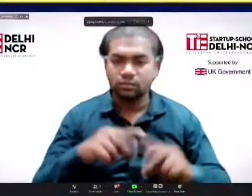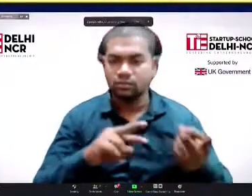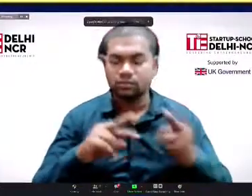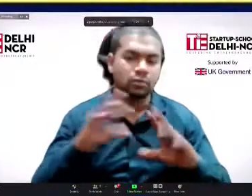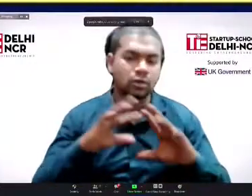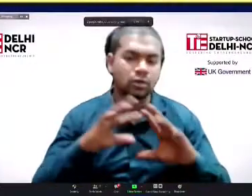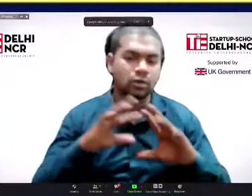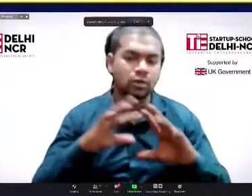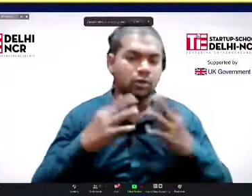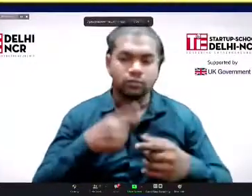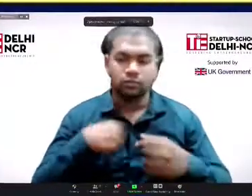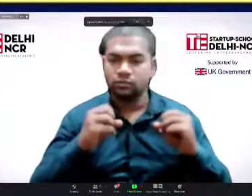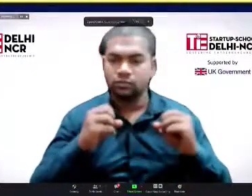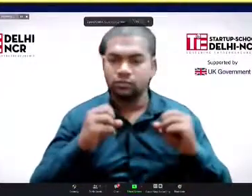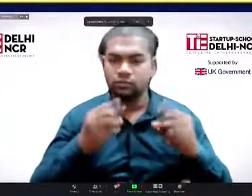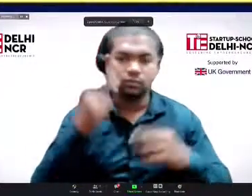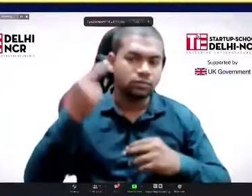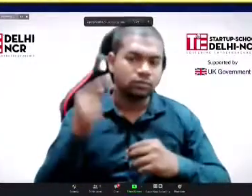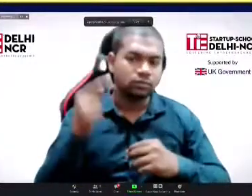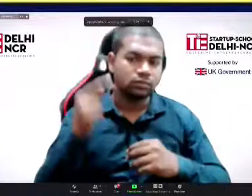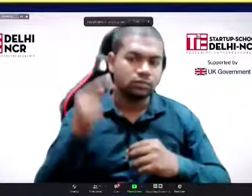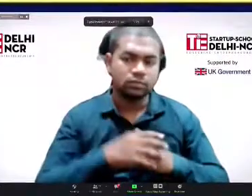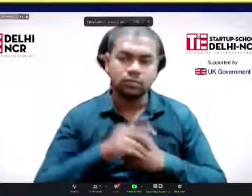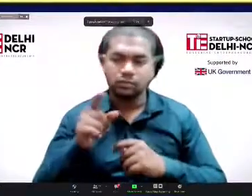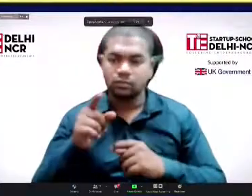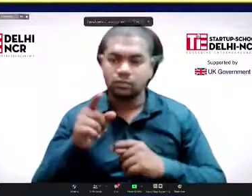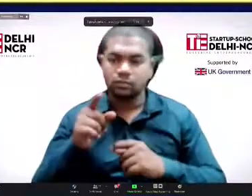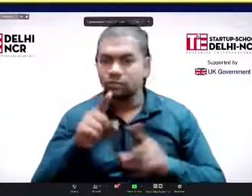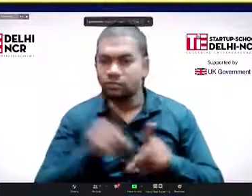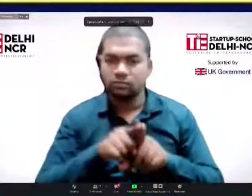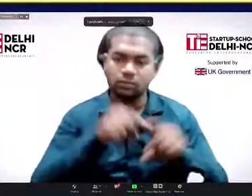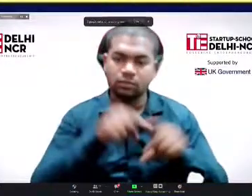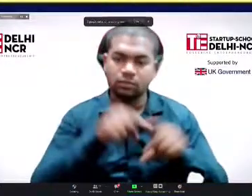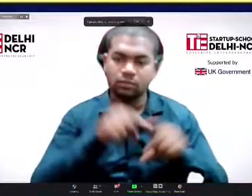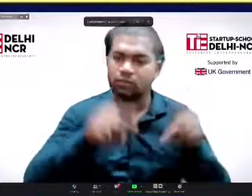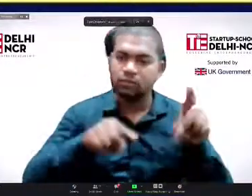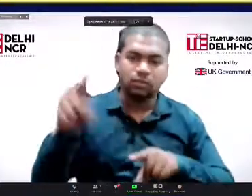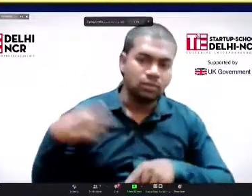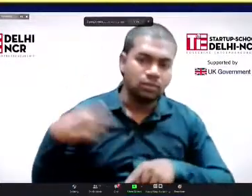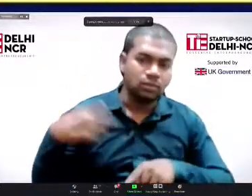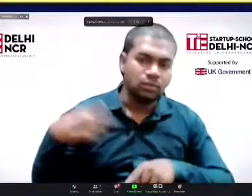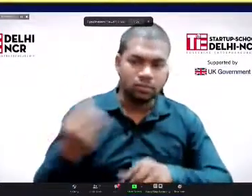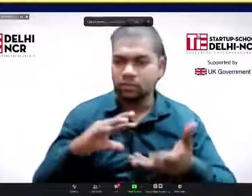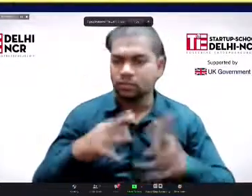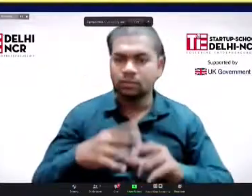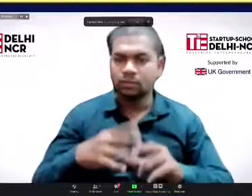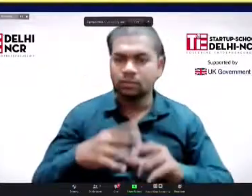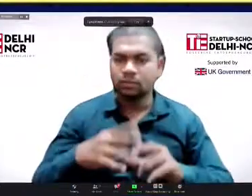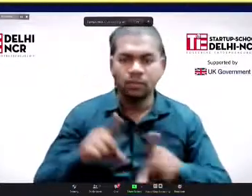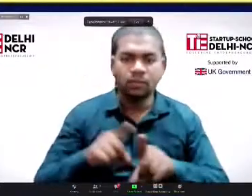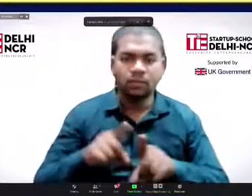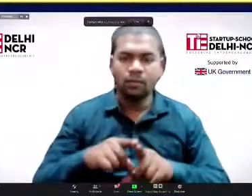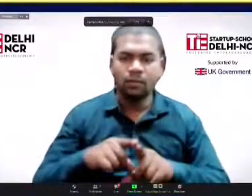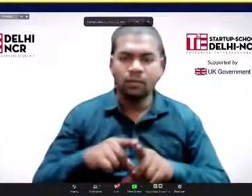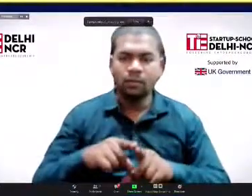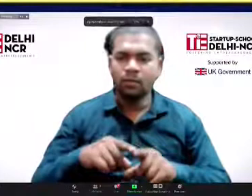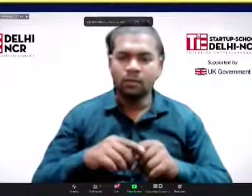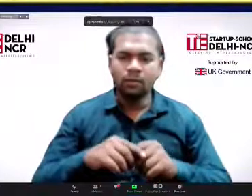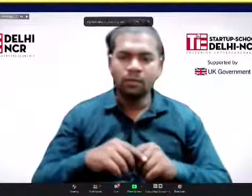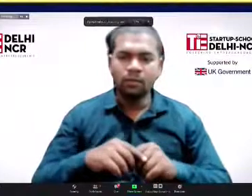So you start with your purpose, you need to derive your strategy, you need to have your systems, but ultimately it's about